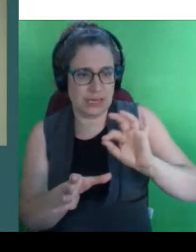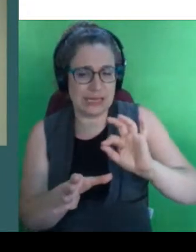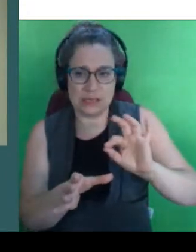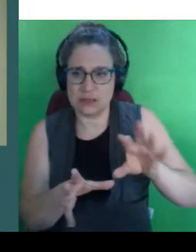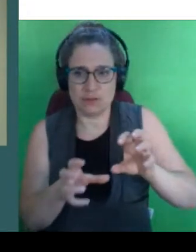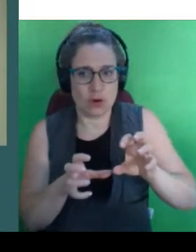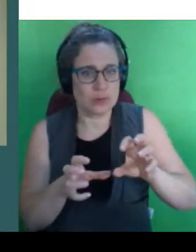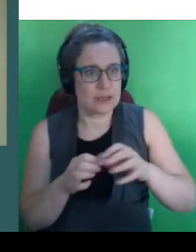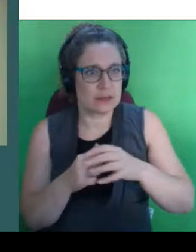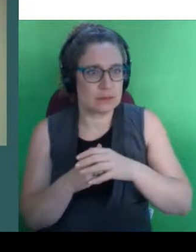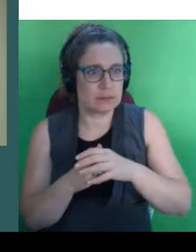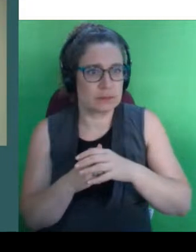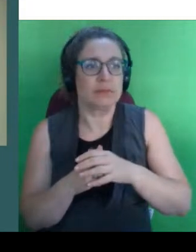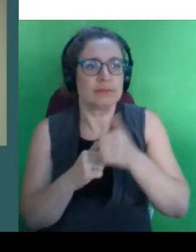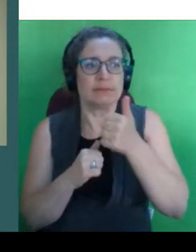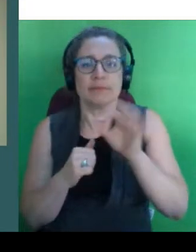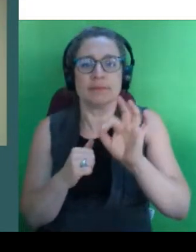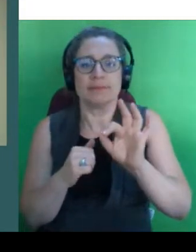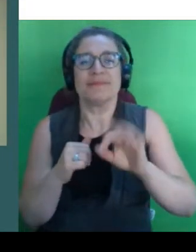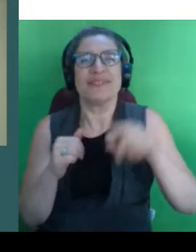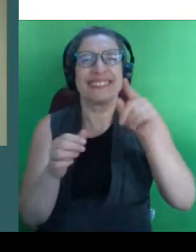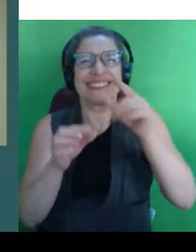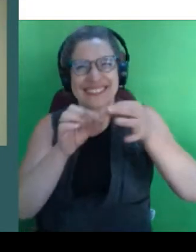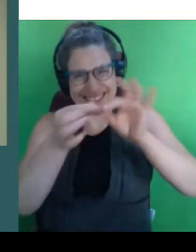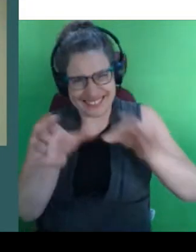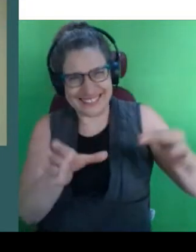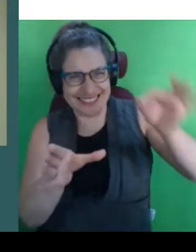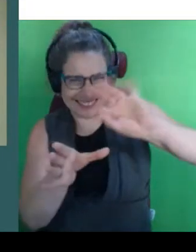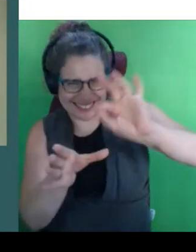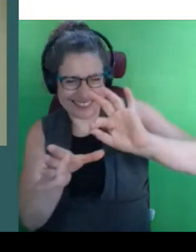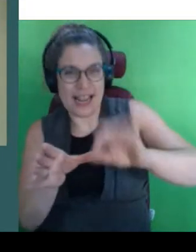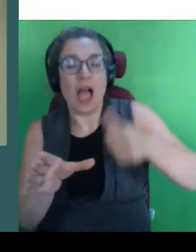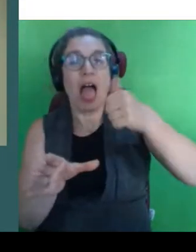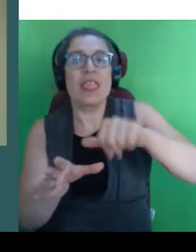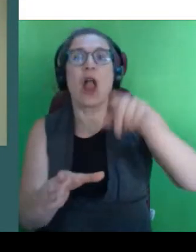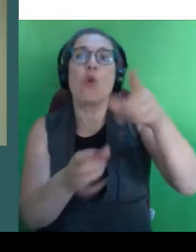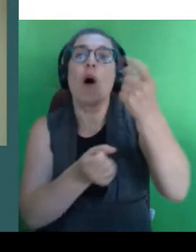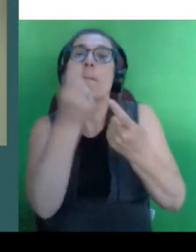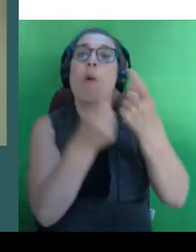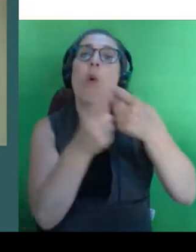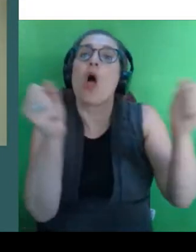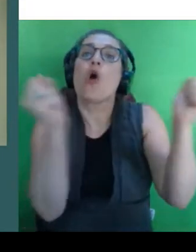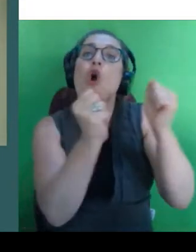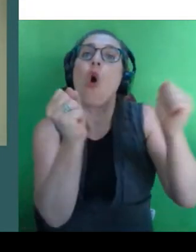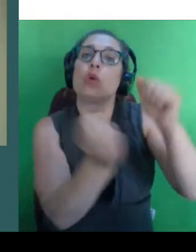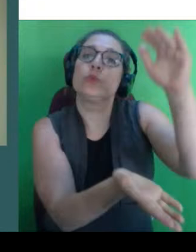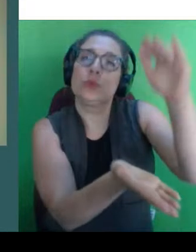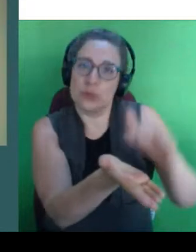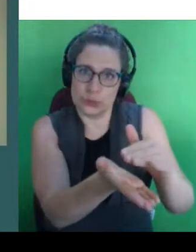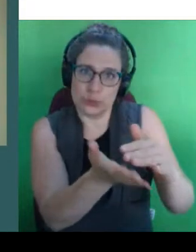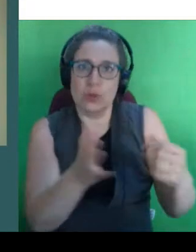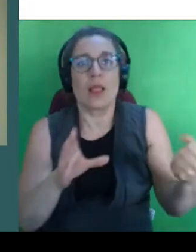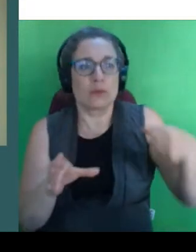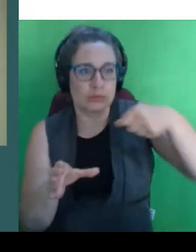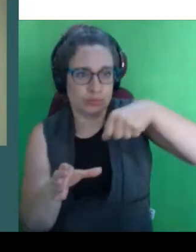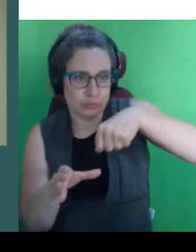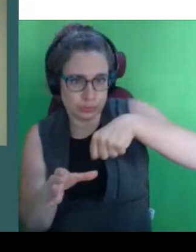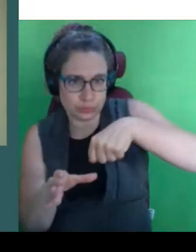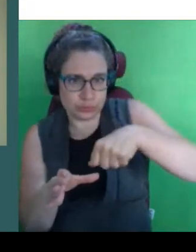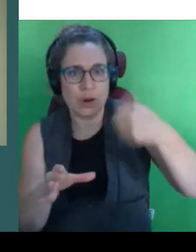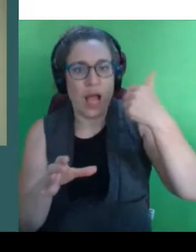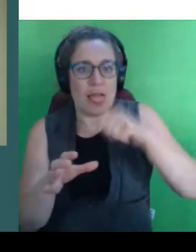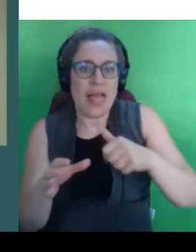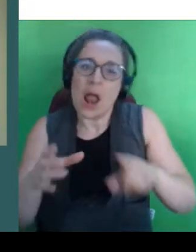up with the top on, and then you go quietly into the bathroom on your own and lean over the sink, turn your